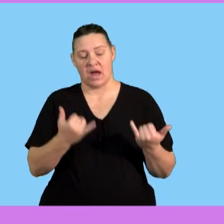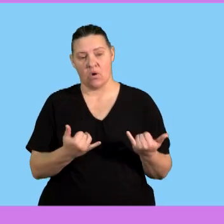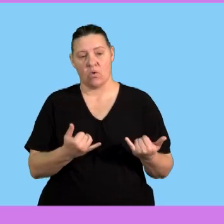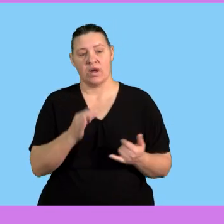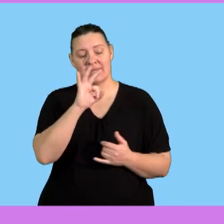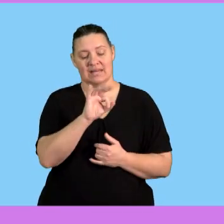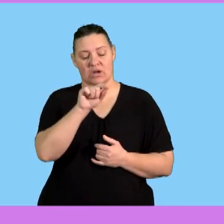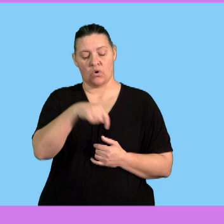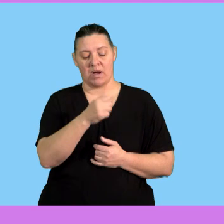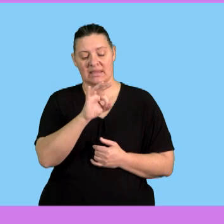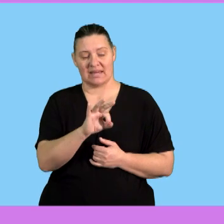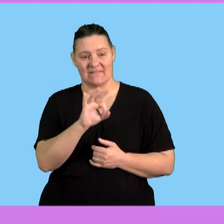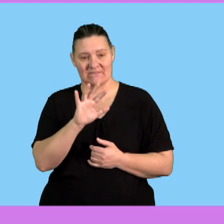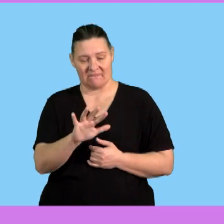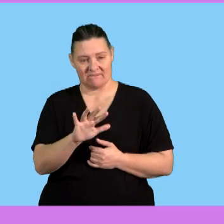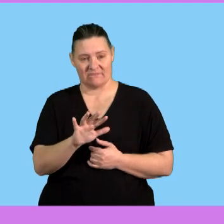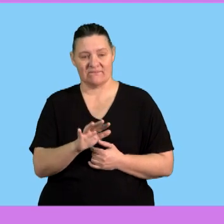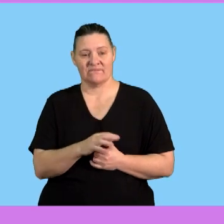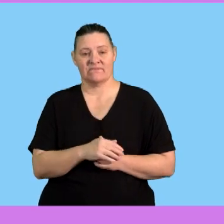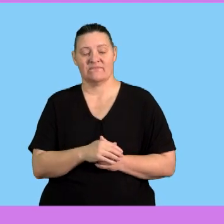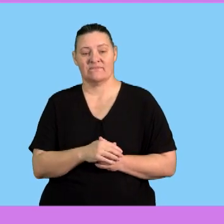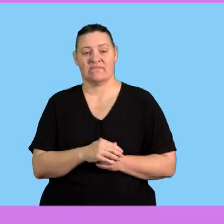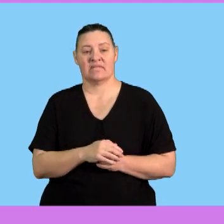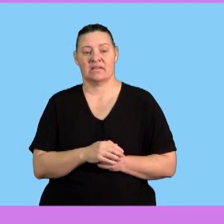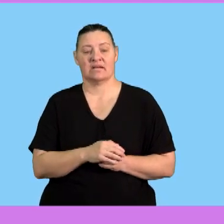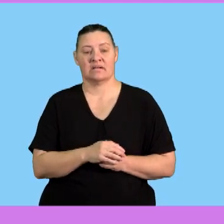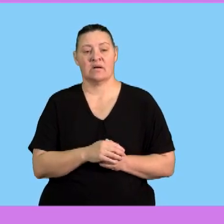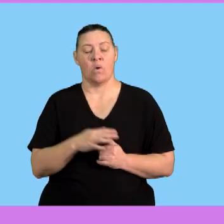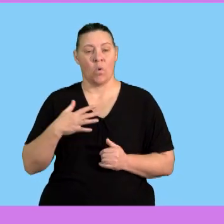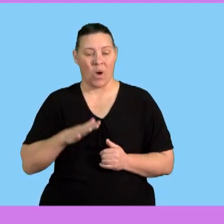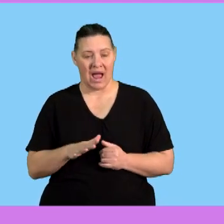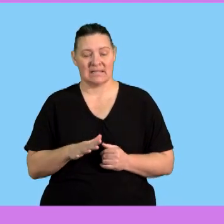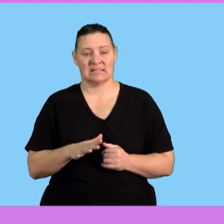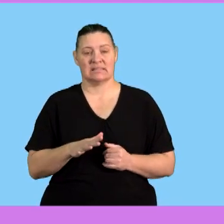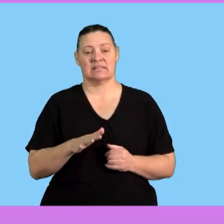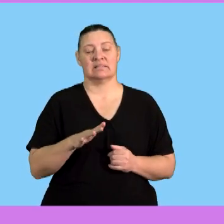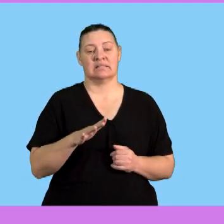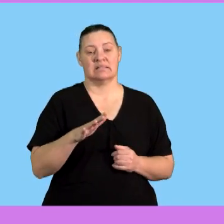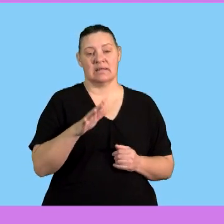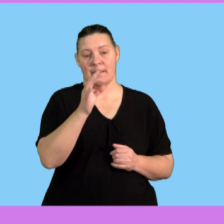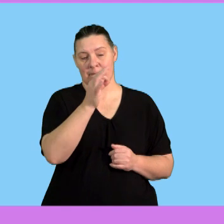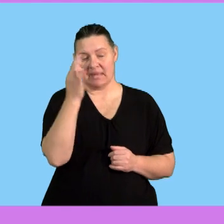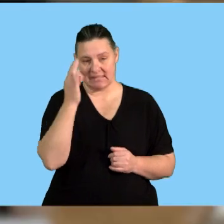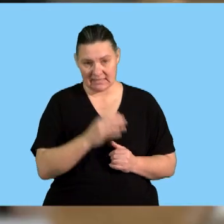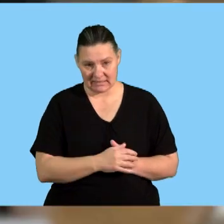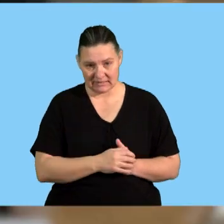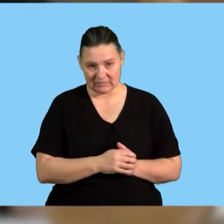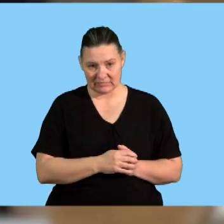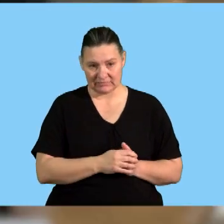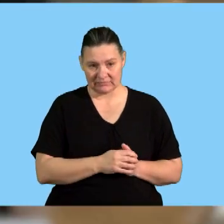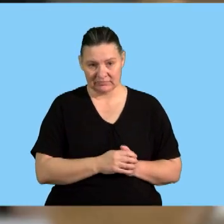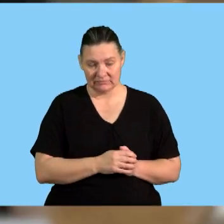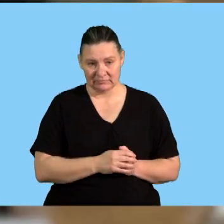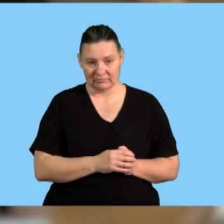convert. It's either we are converting in order for us to have our one value in hours, then convert